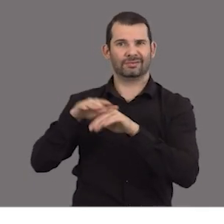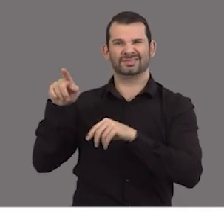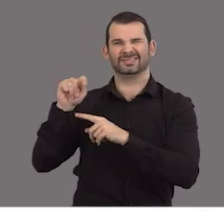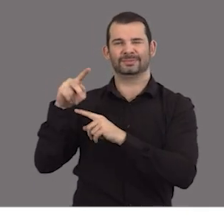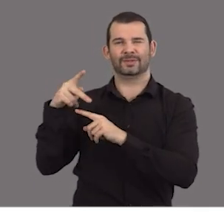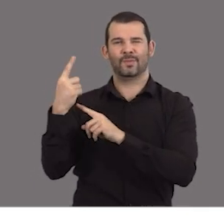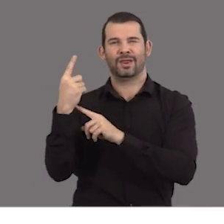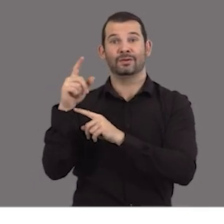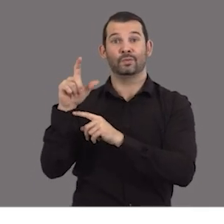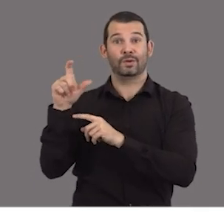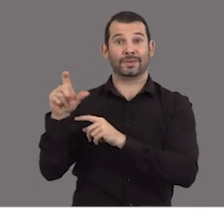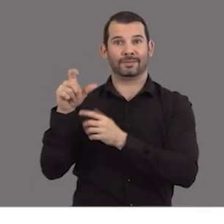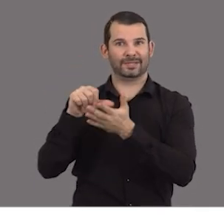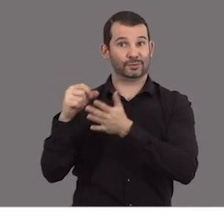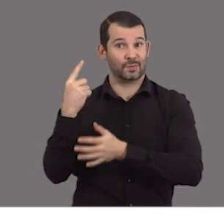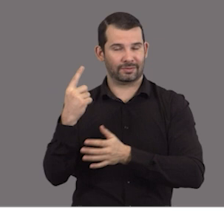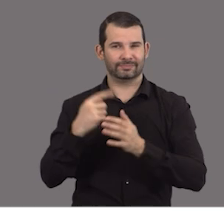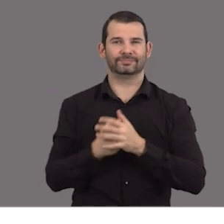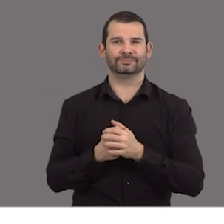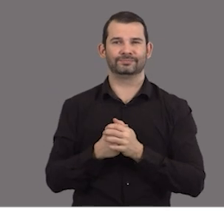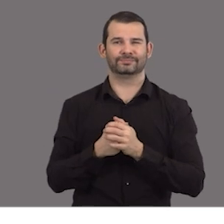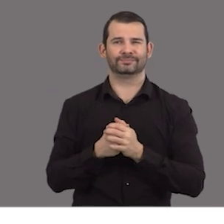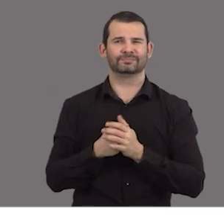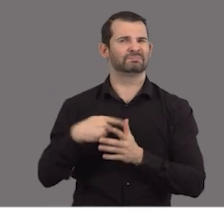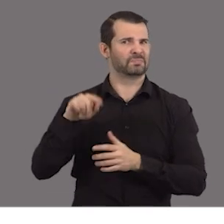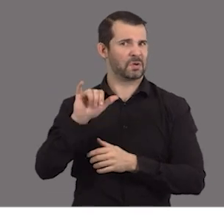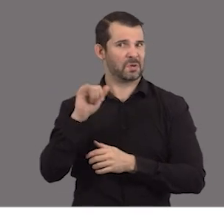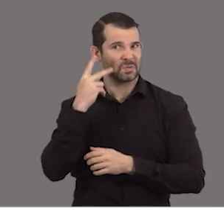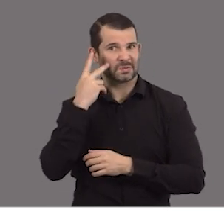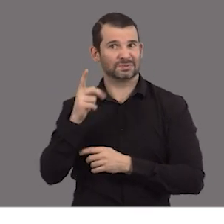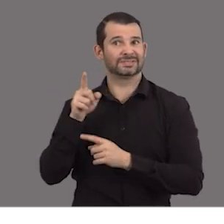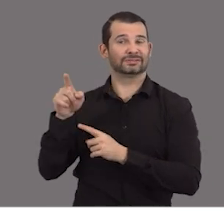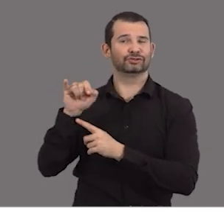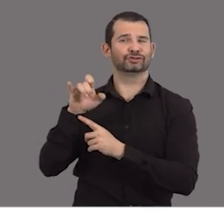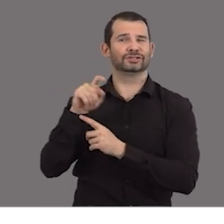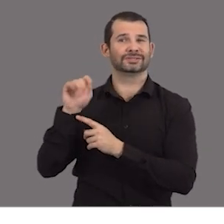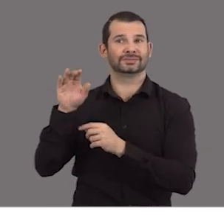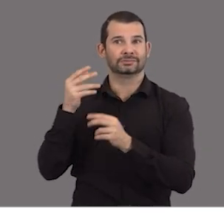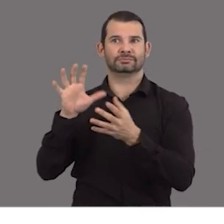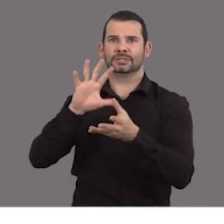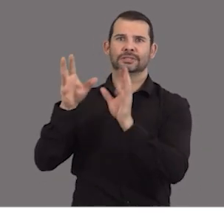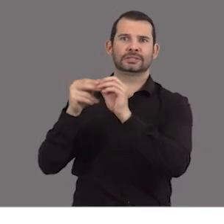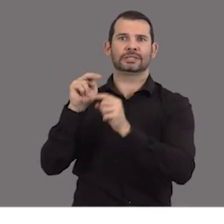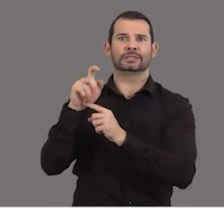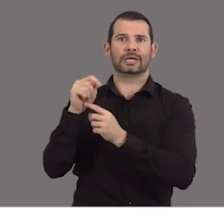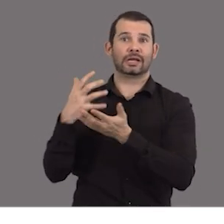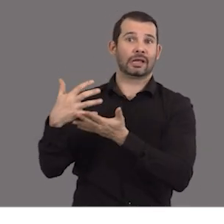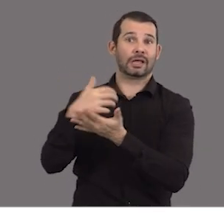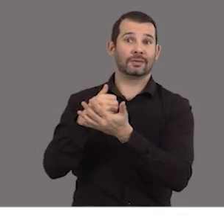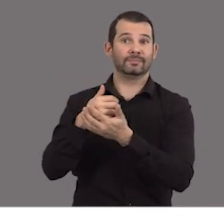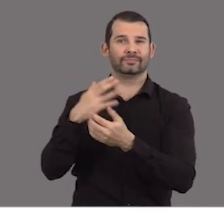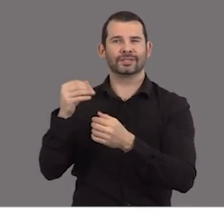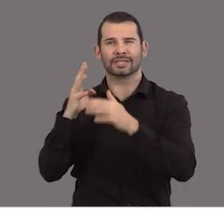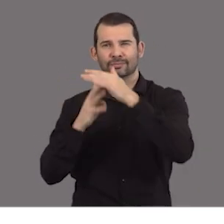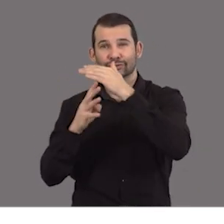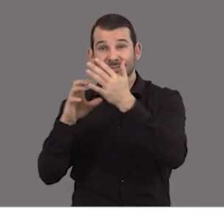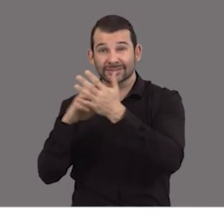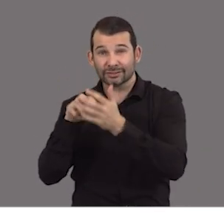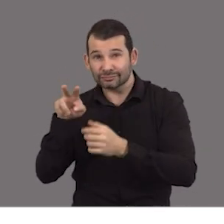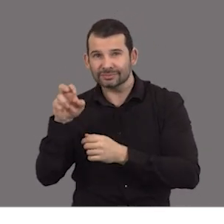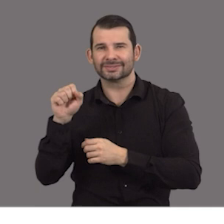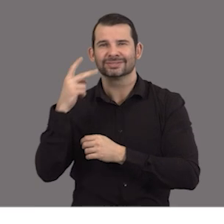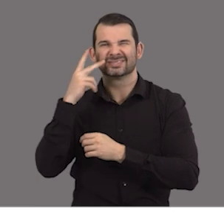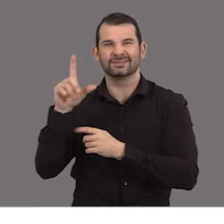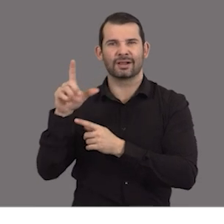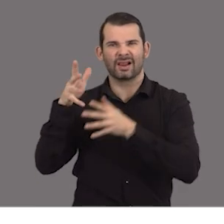the TP1 Quebec, page 1. We also see Jeet's net income. In the immigration section,